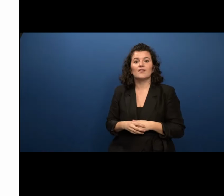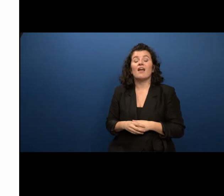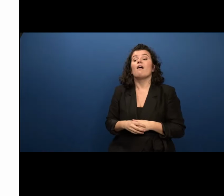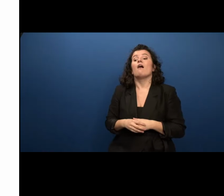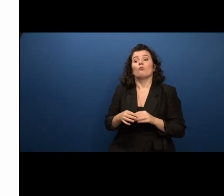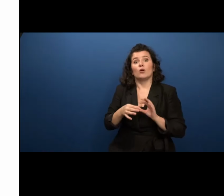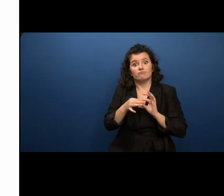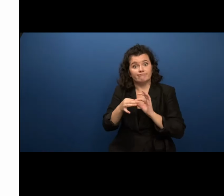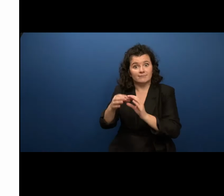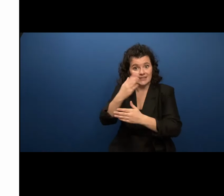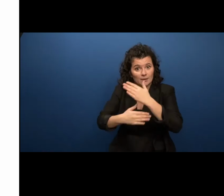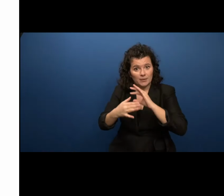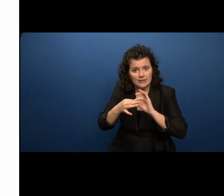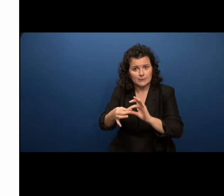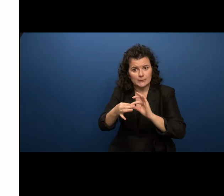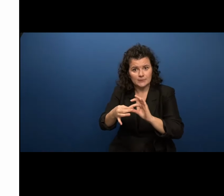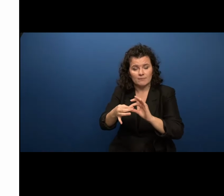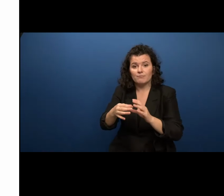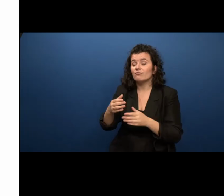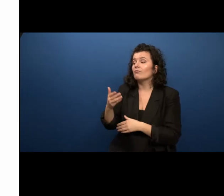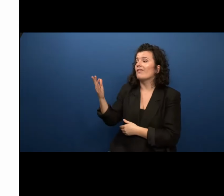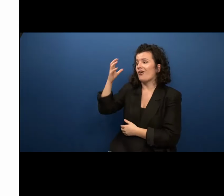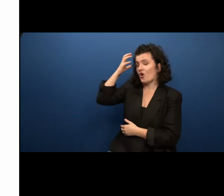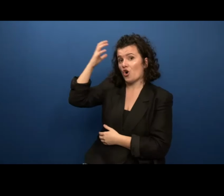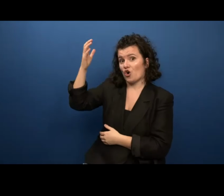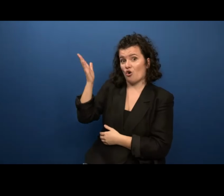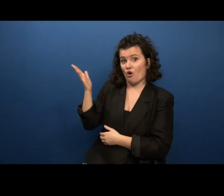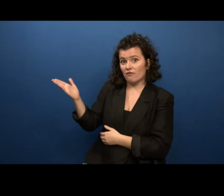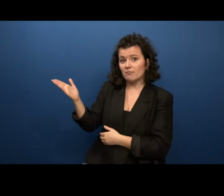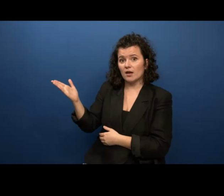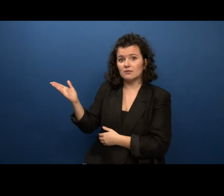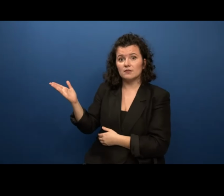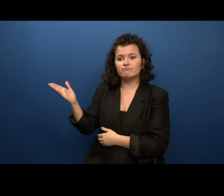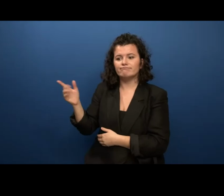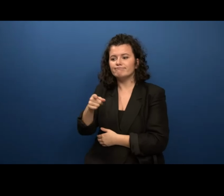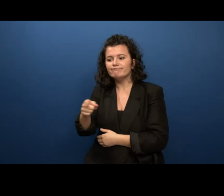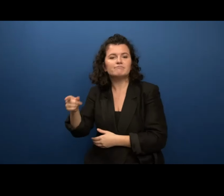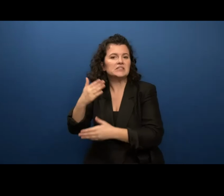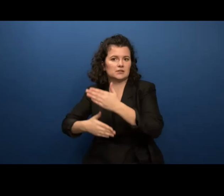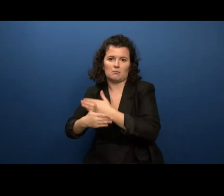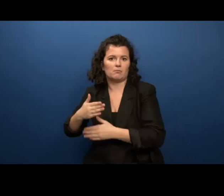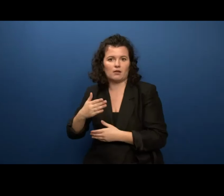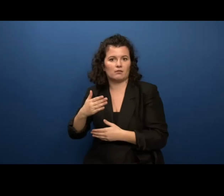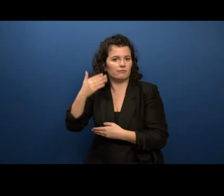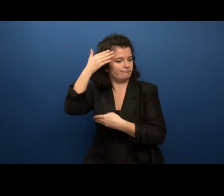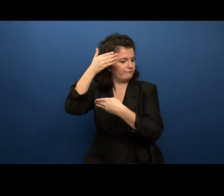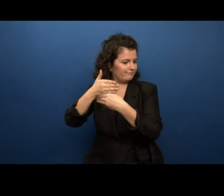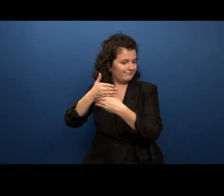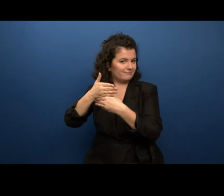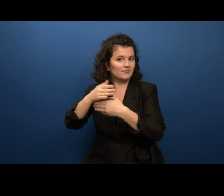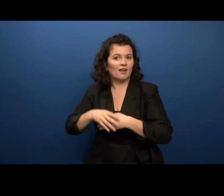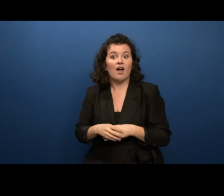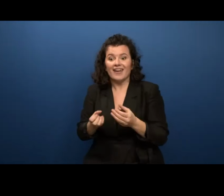government and the all other agencies have been leaving behind people with disability in terms of information